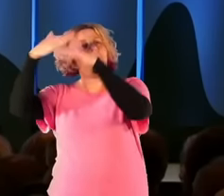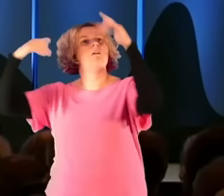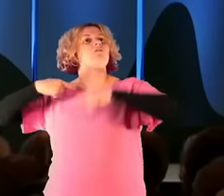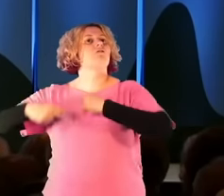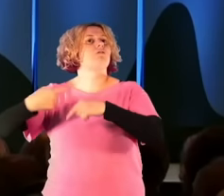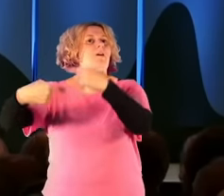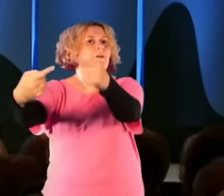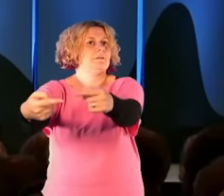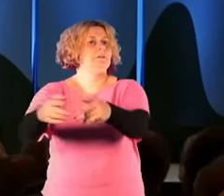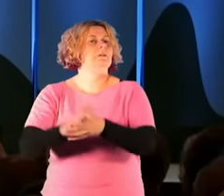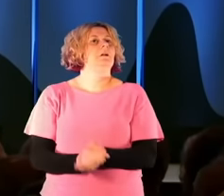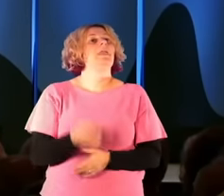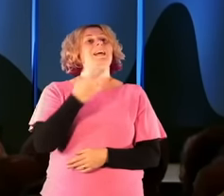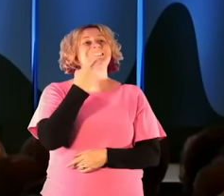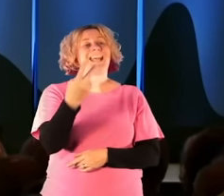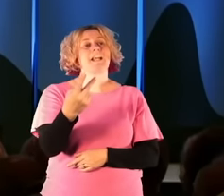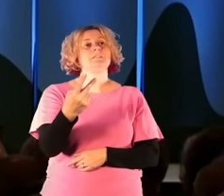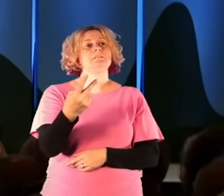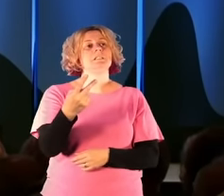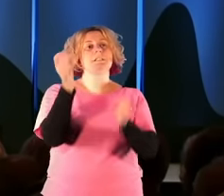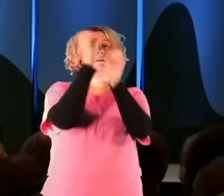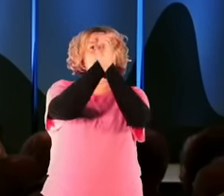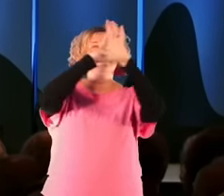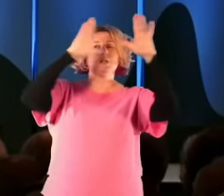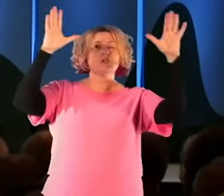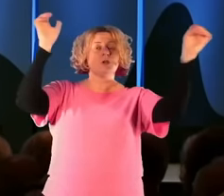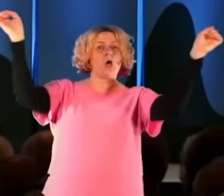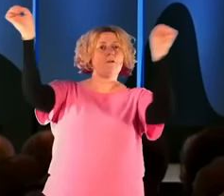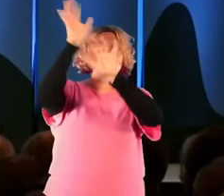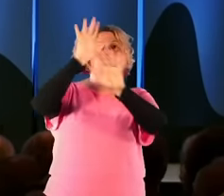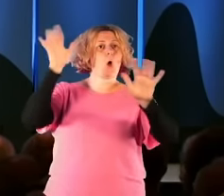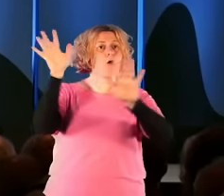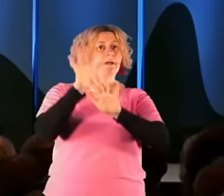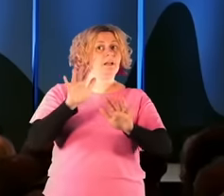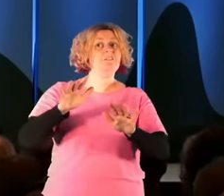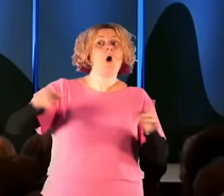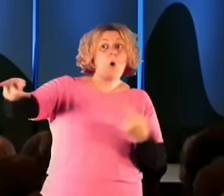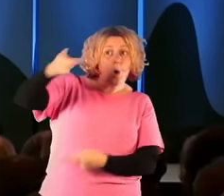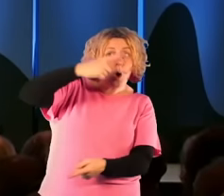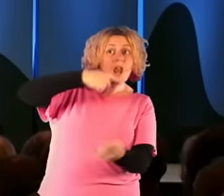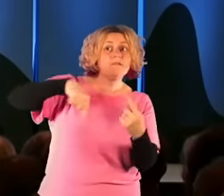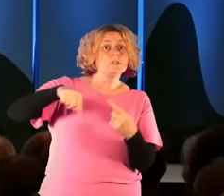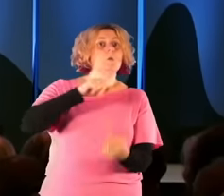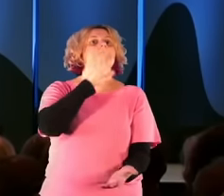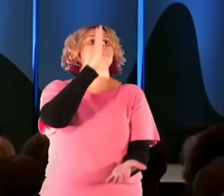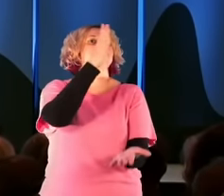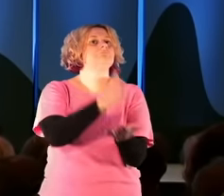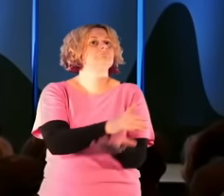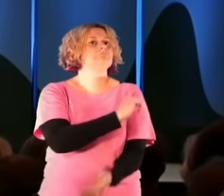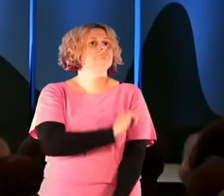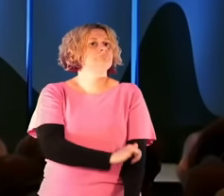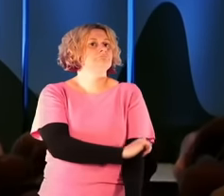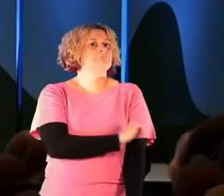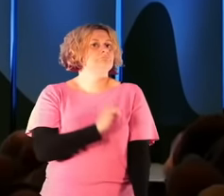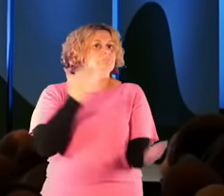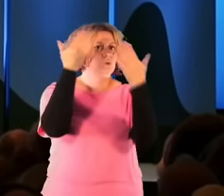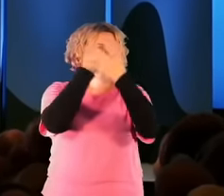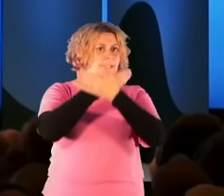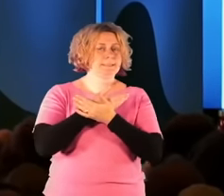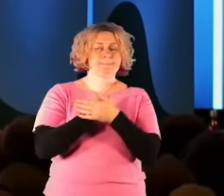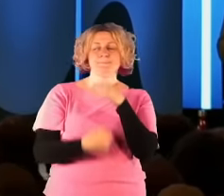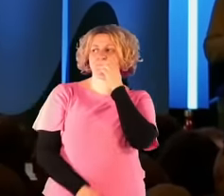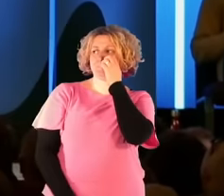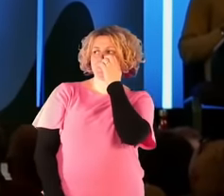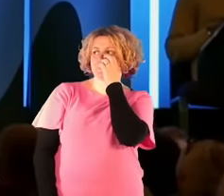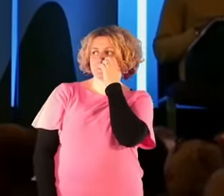vision of glory, which is for every one of us tonight who's a true Christian. So we're going to hear the word of God.